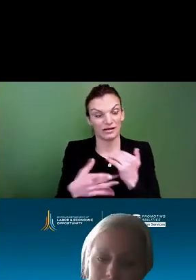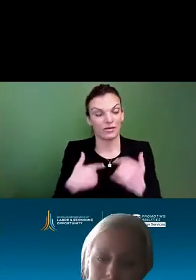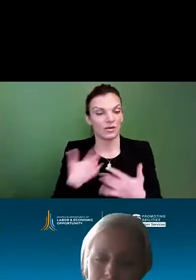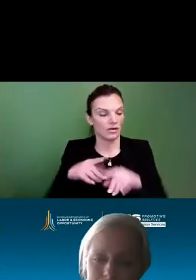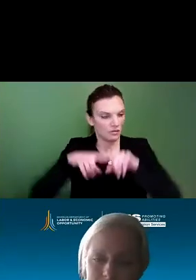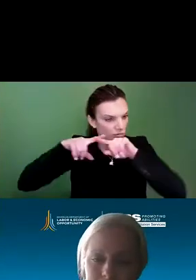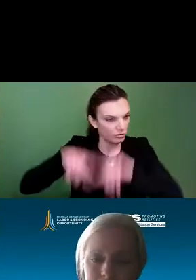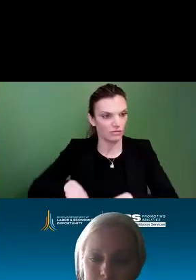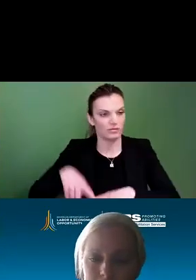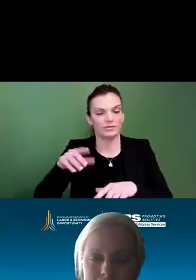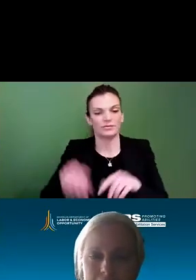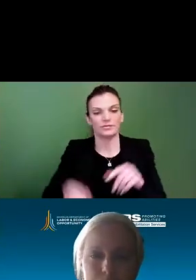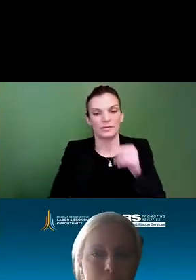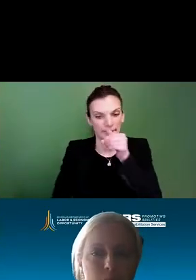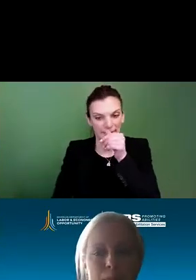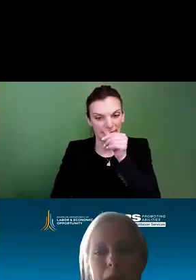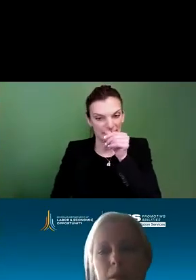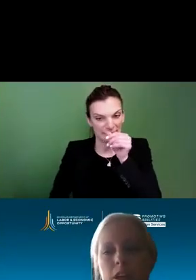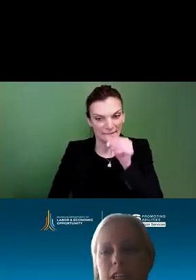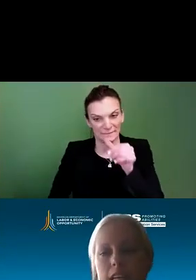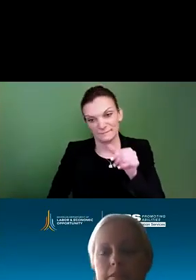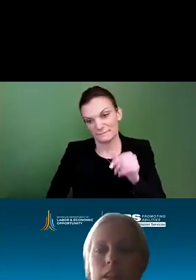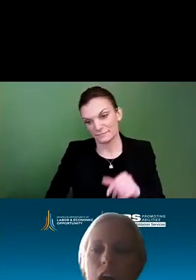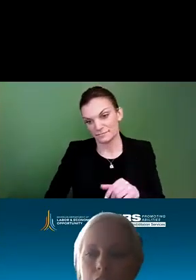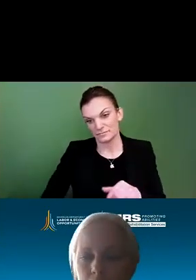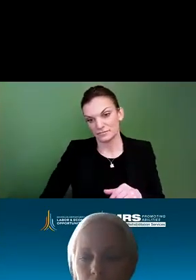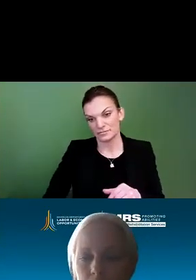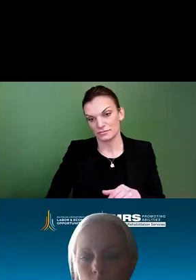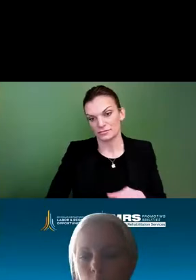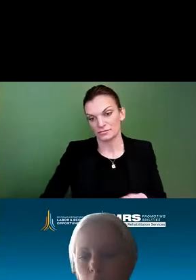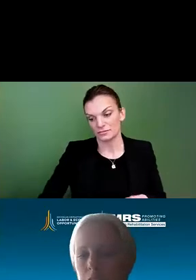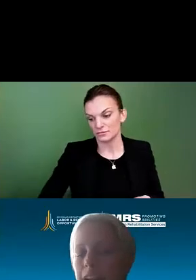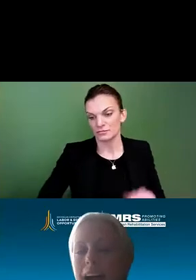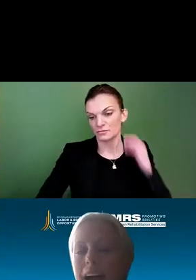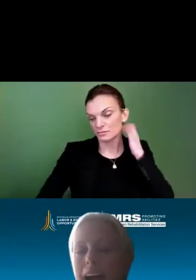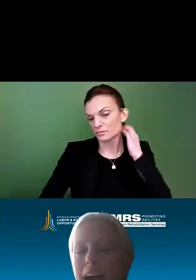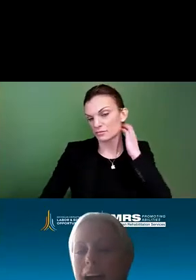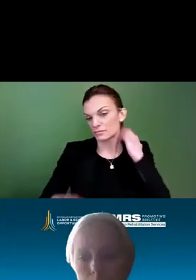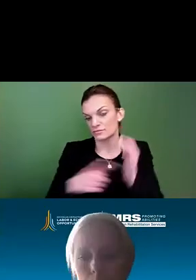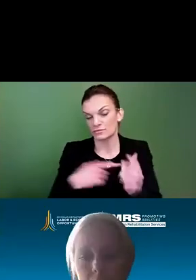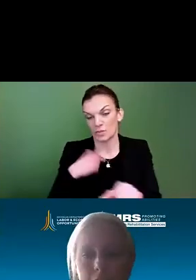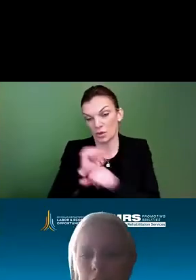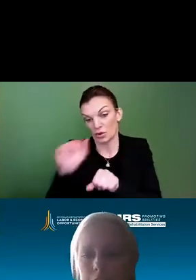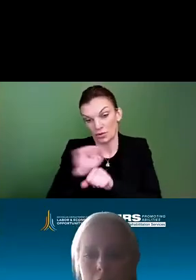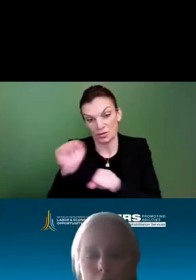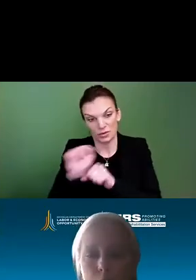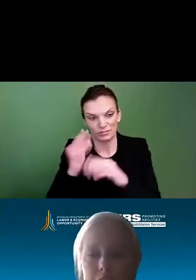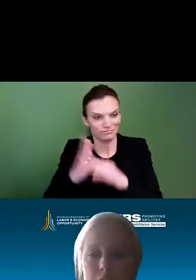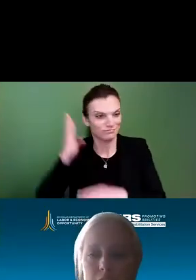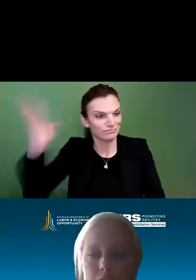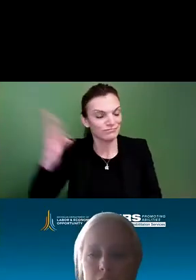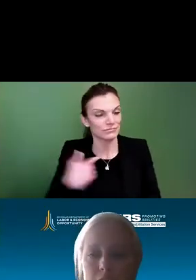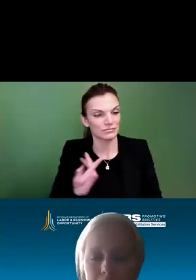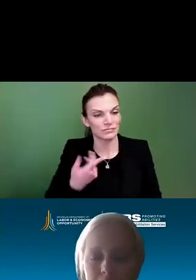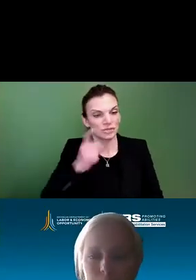reliant on our technology that sometimes we may be working even longer or not putting in breaks where